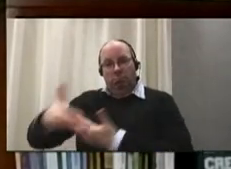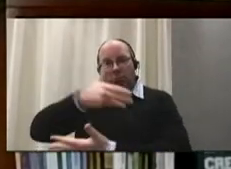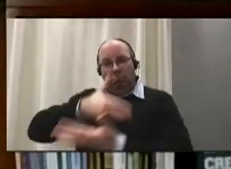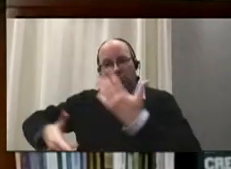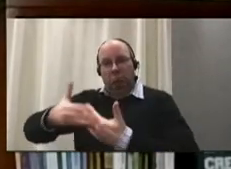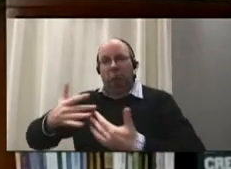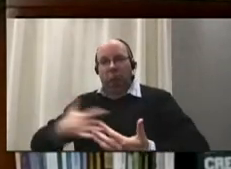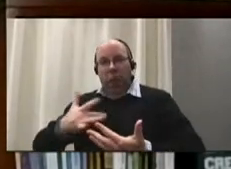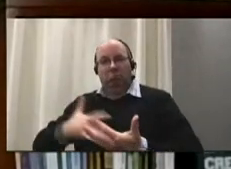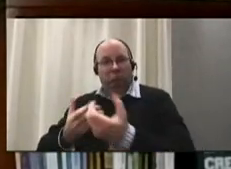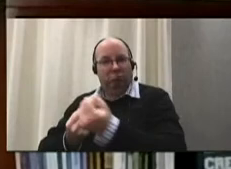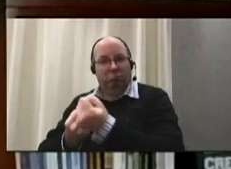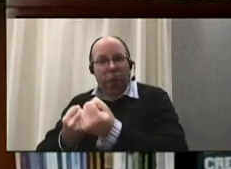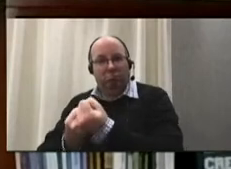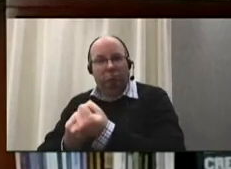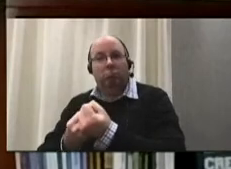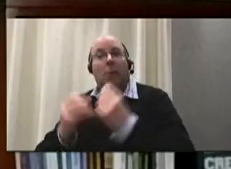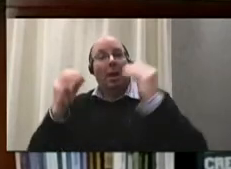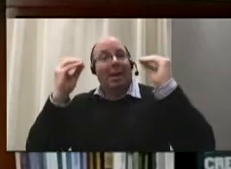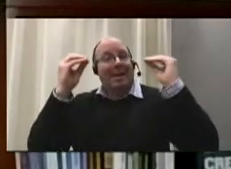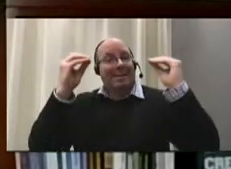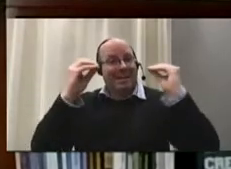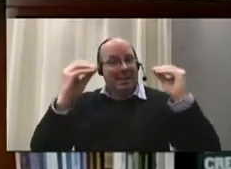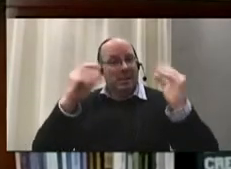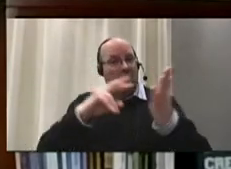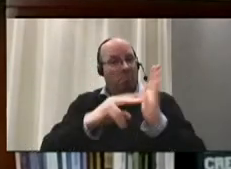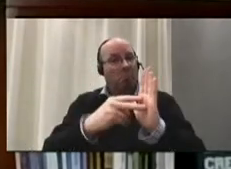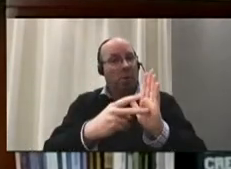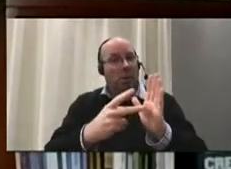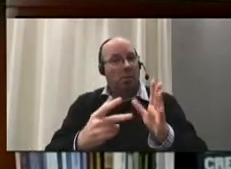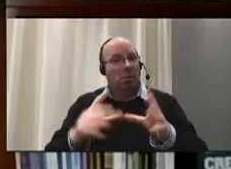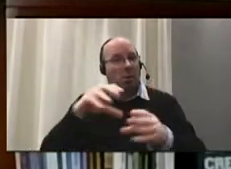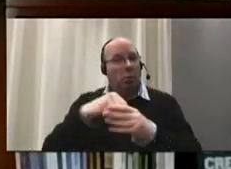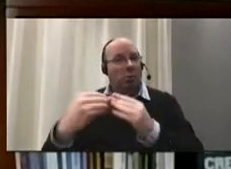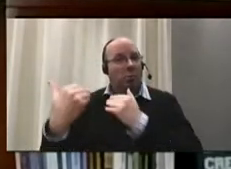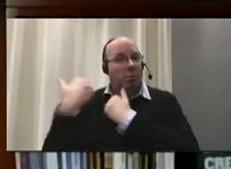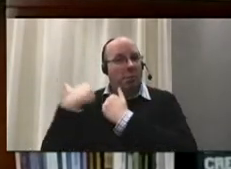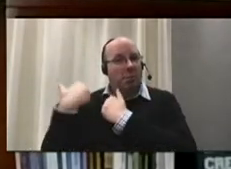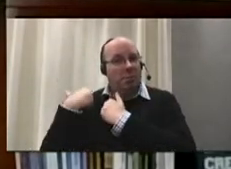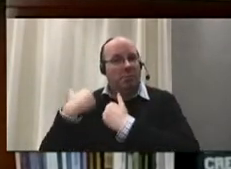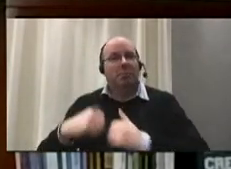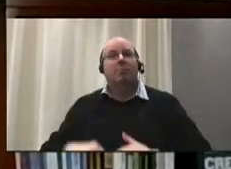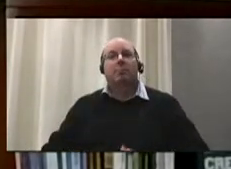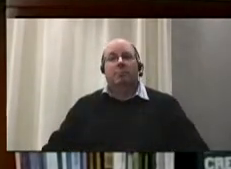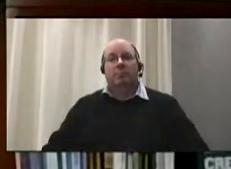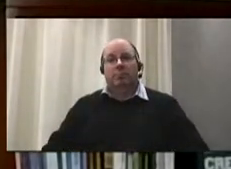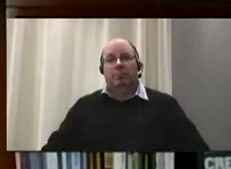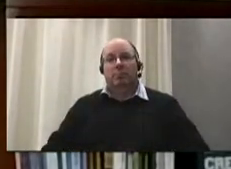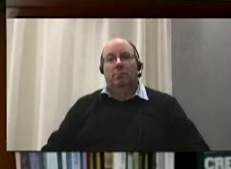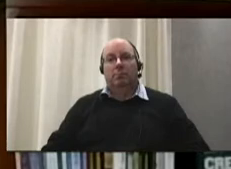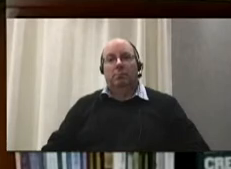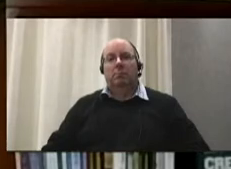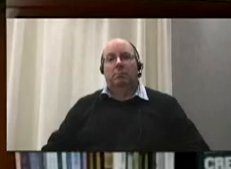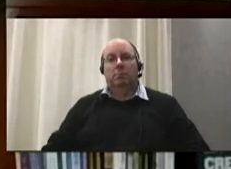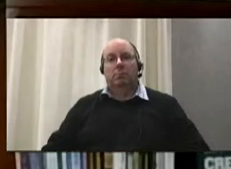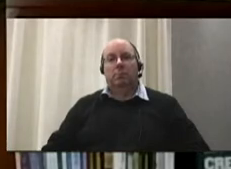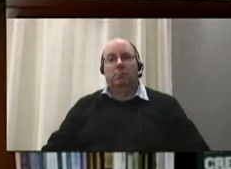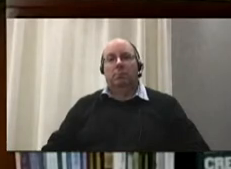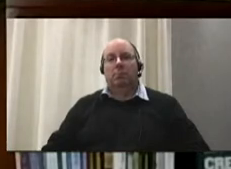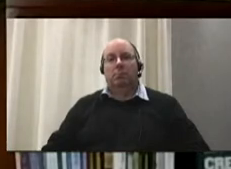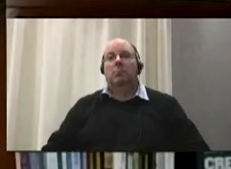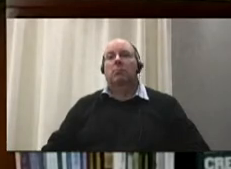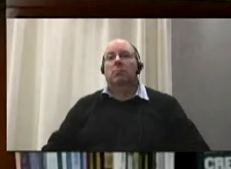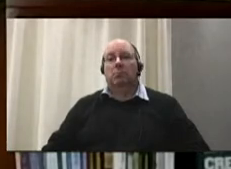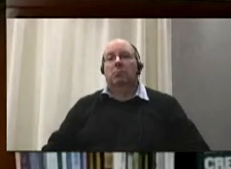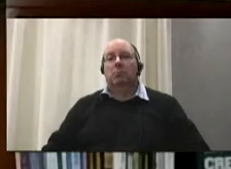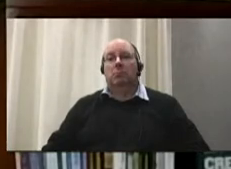When our students go into our classrooms every single day, and this is why I emphasize we can't do this right without having the